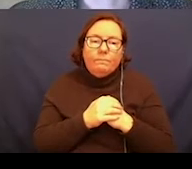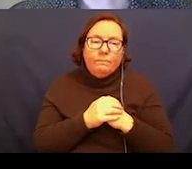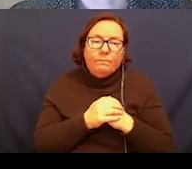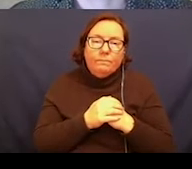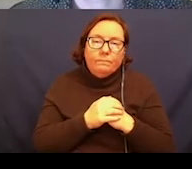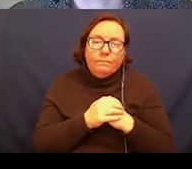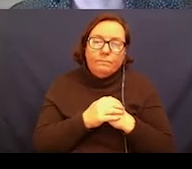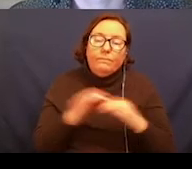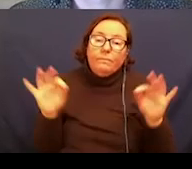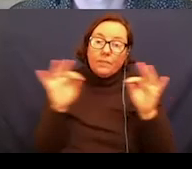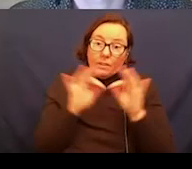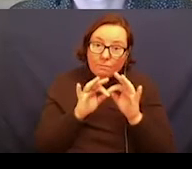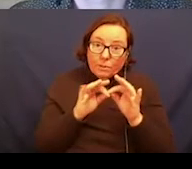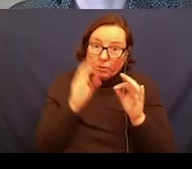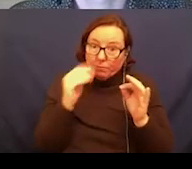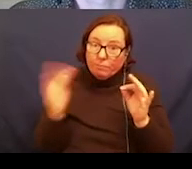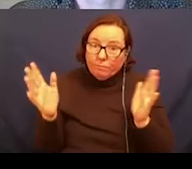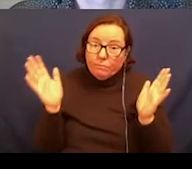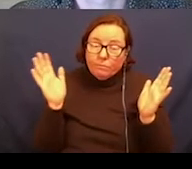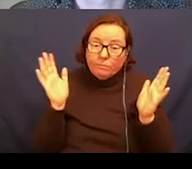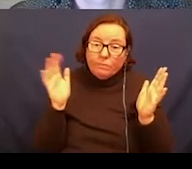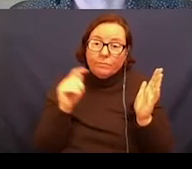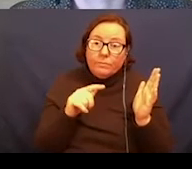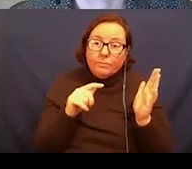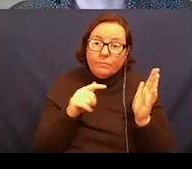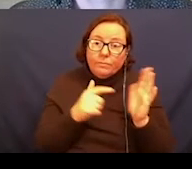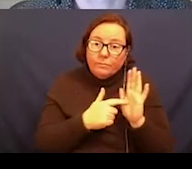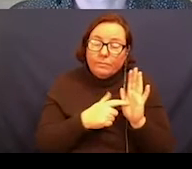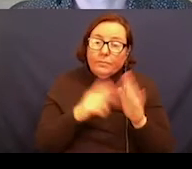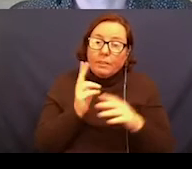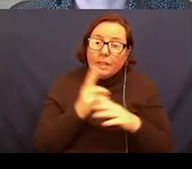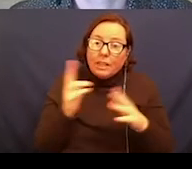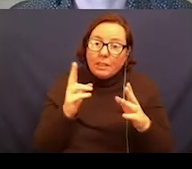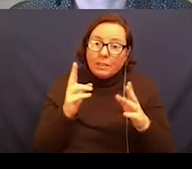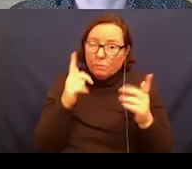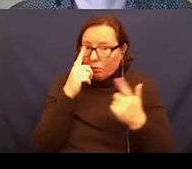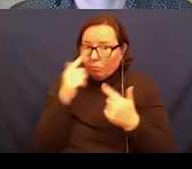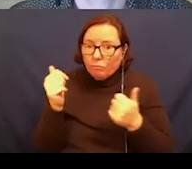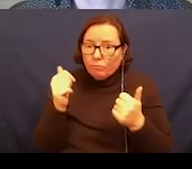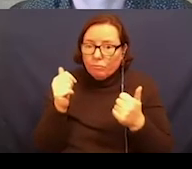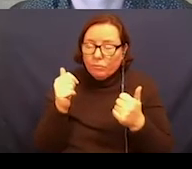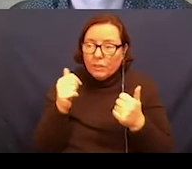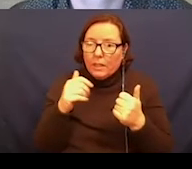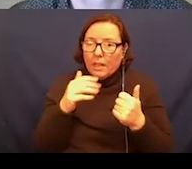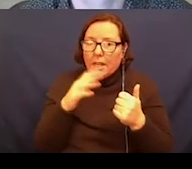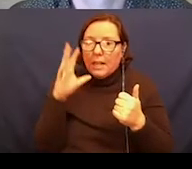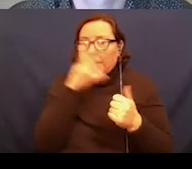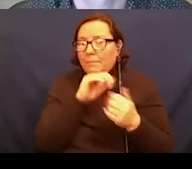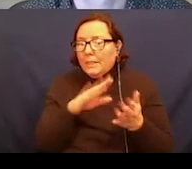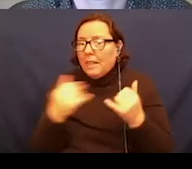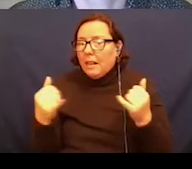It's important to follow that up by saying that customers are free to leave or join the